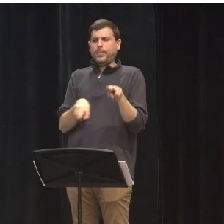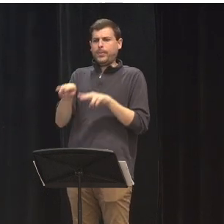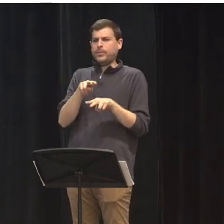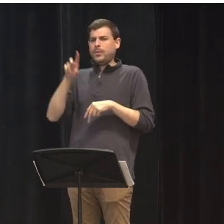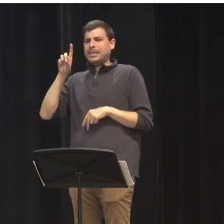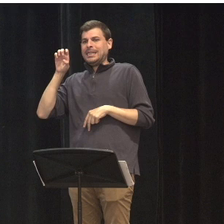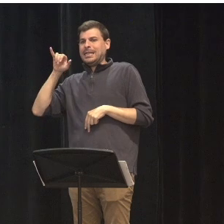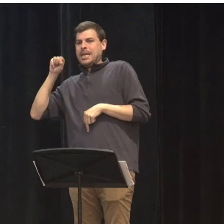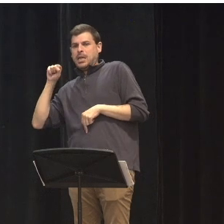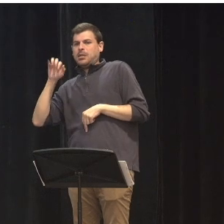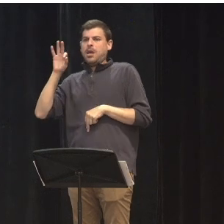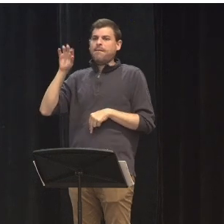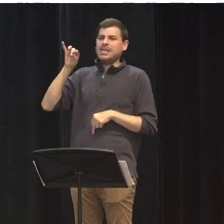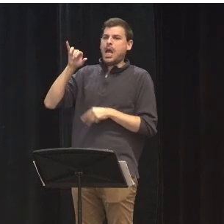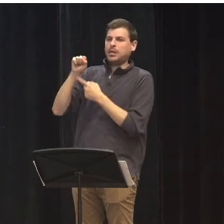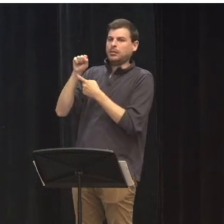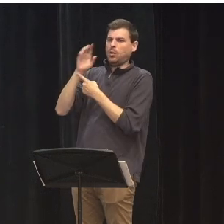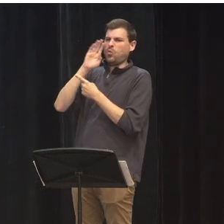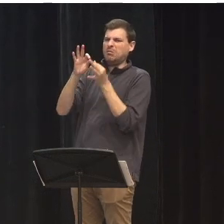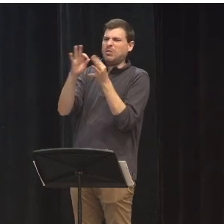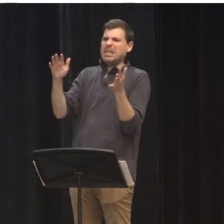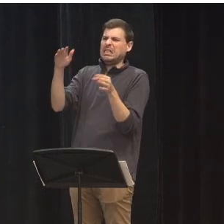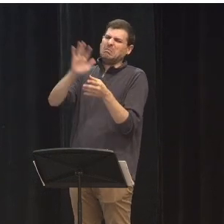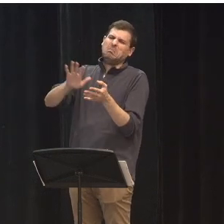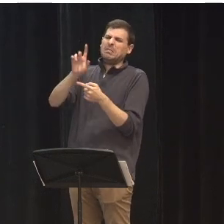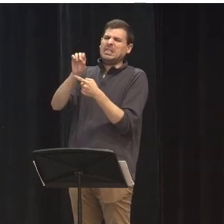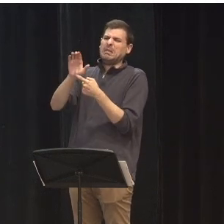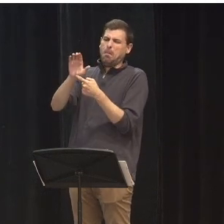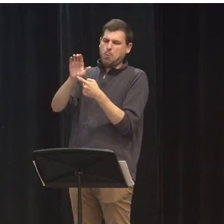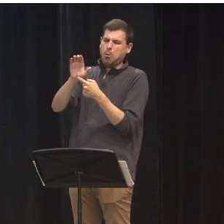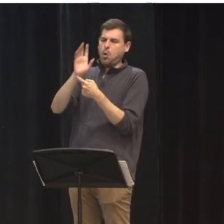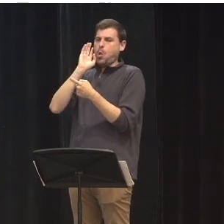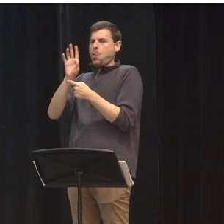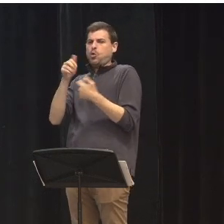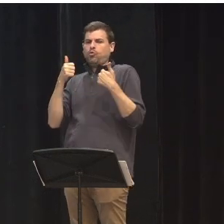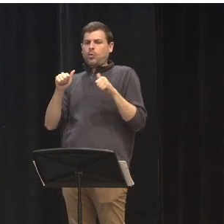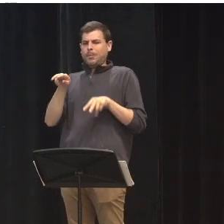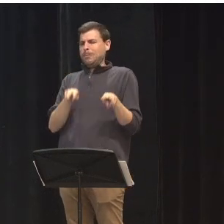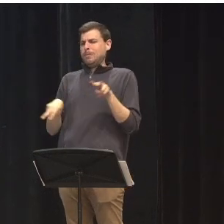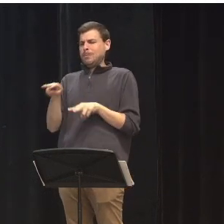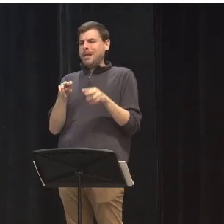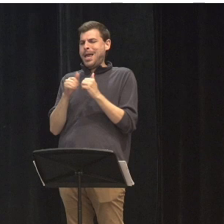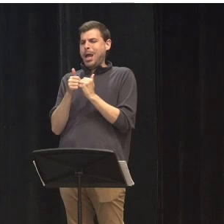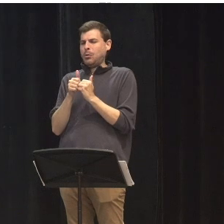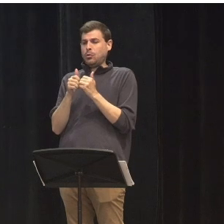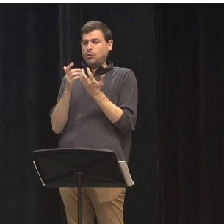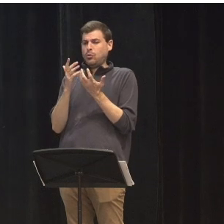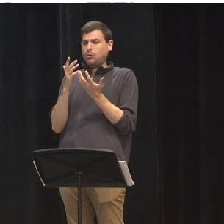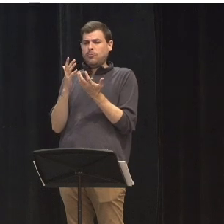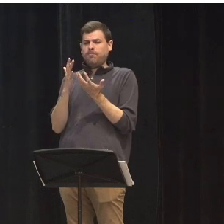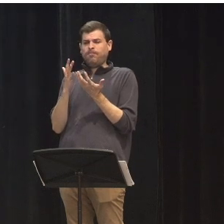and the FEIS, which will be released in December, ways to enhance and expand upon or